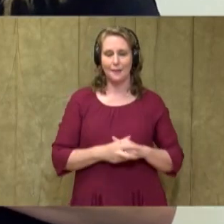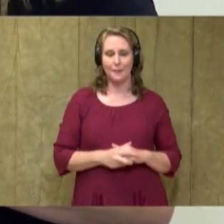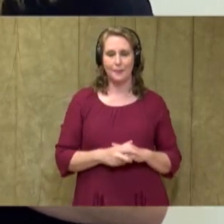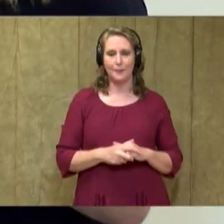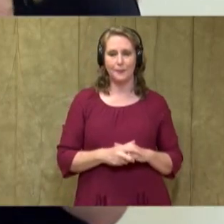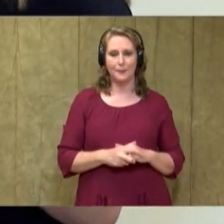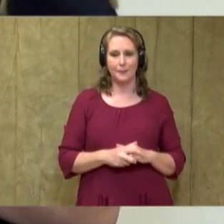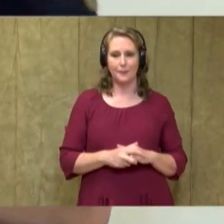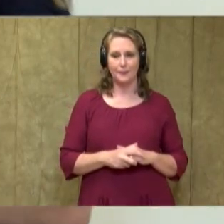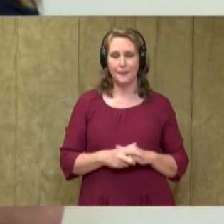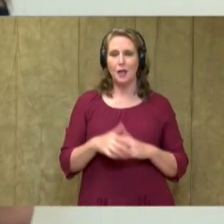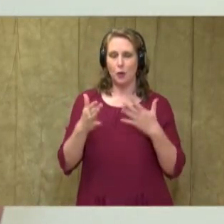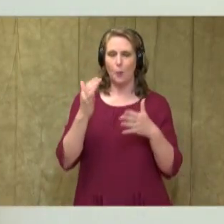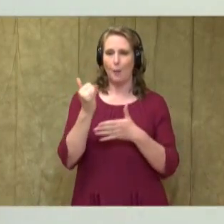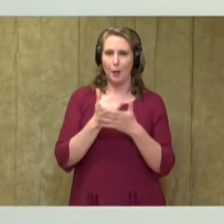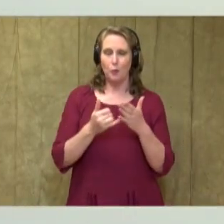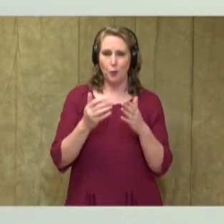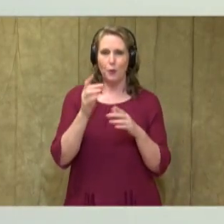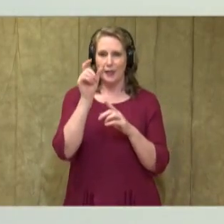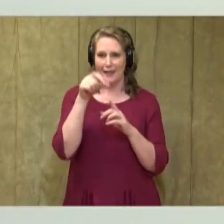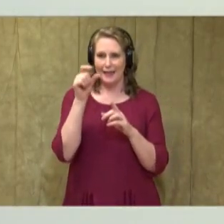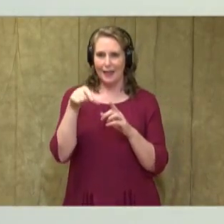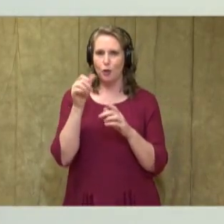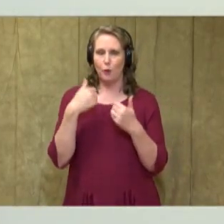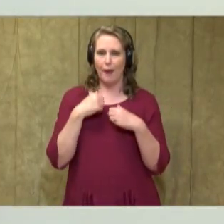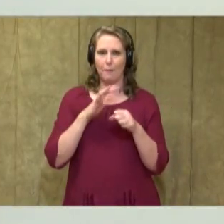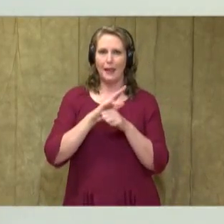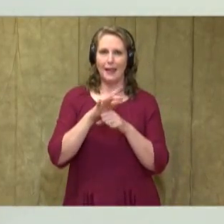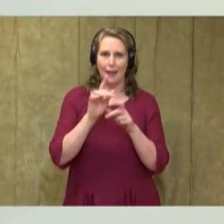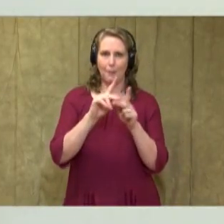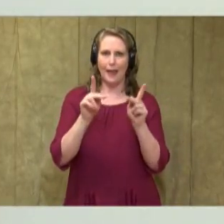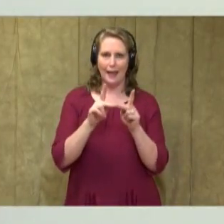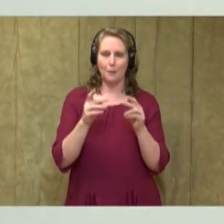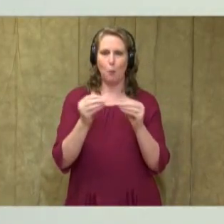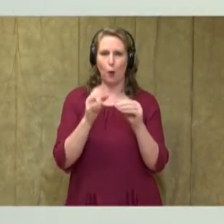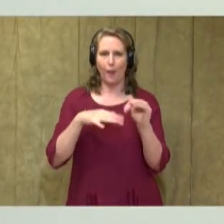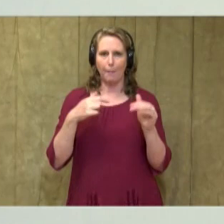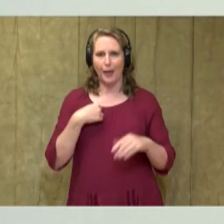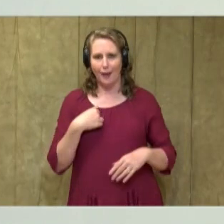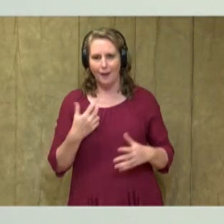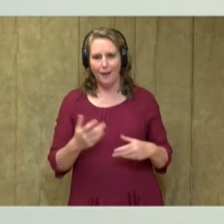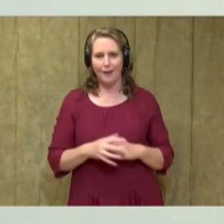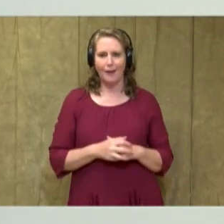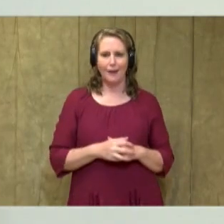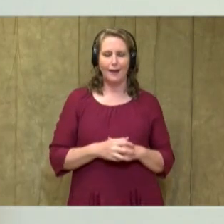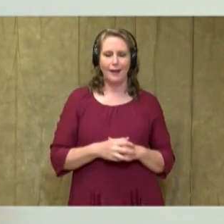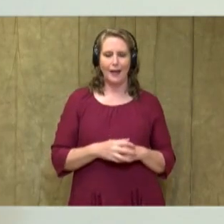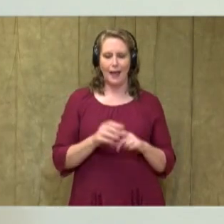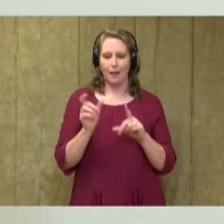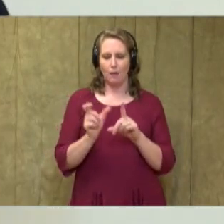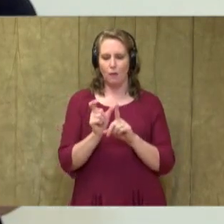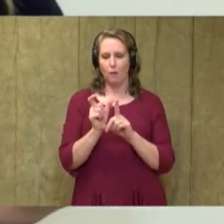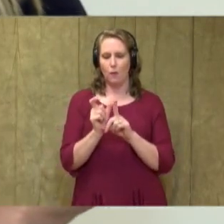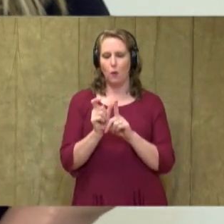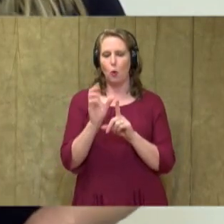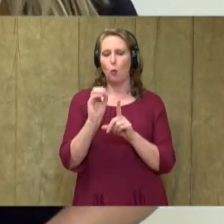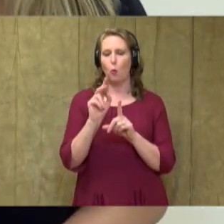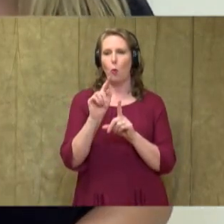place? You probably have more room than me if you're just drawing squares and sticks. All right, and then how many ones do we